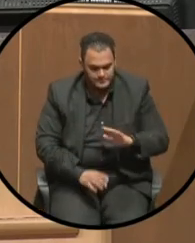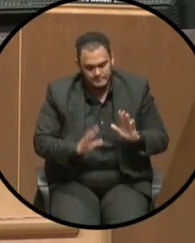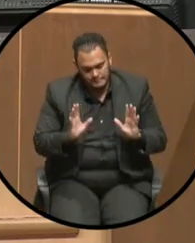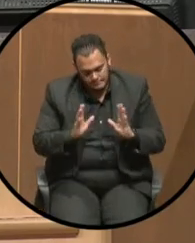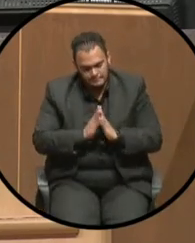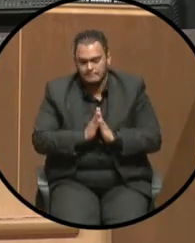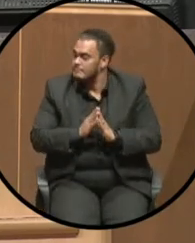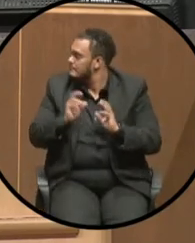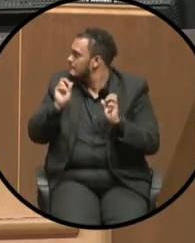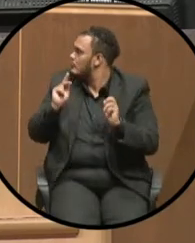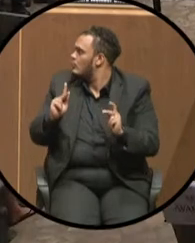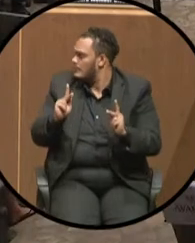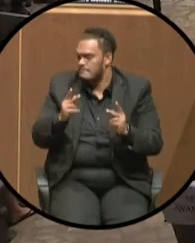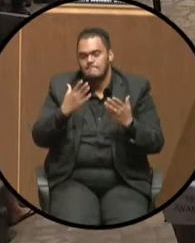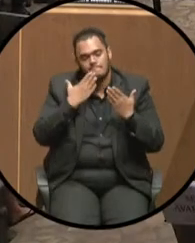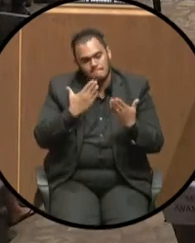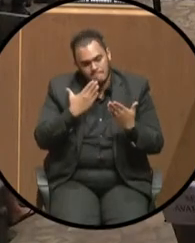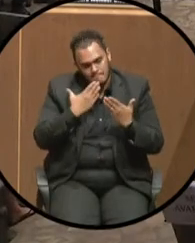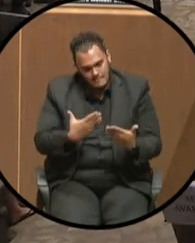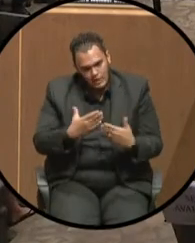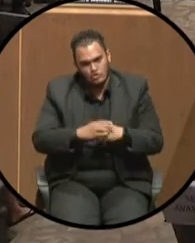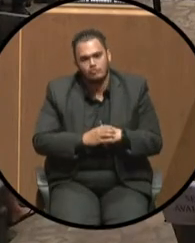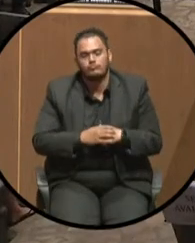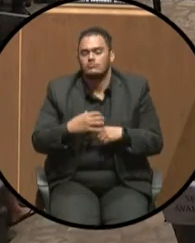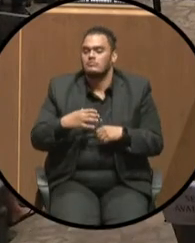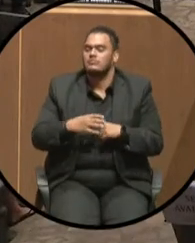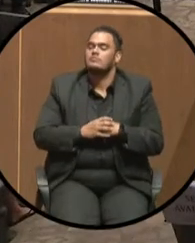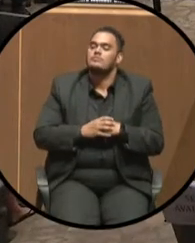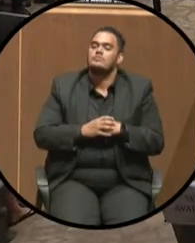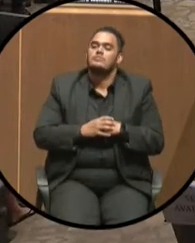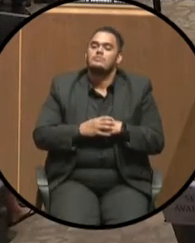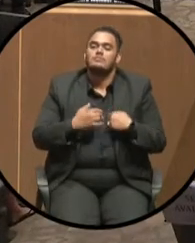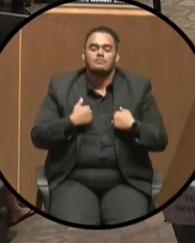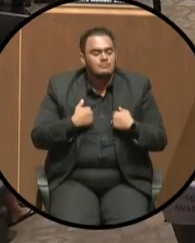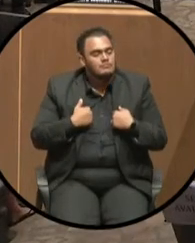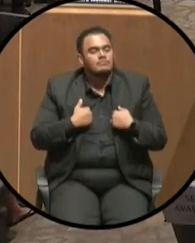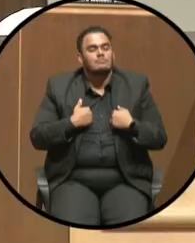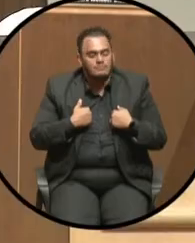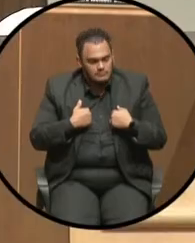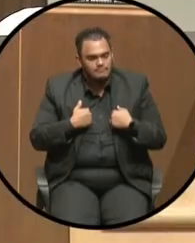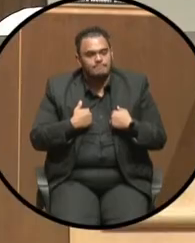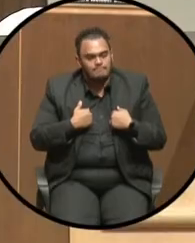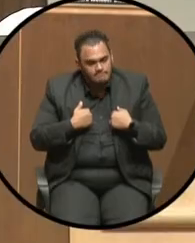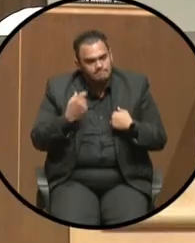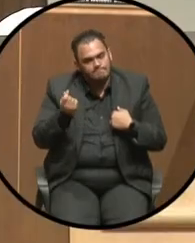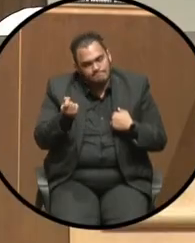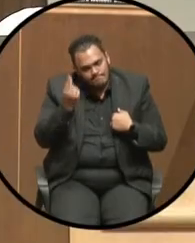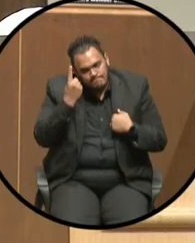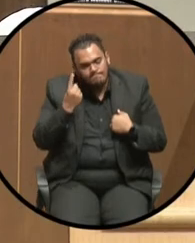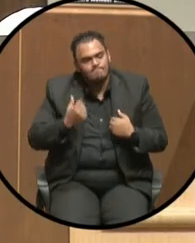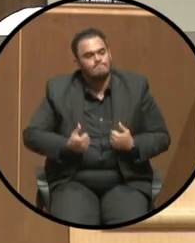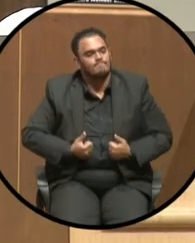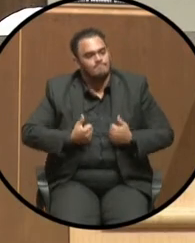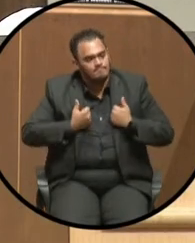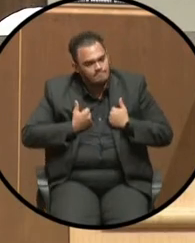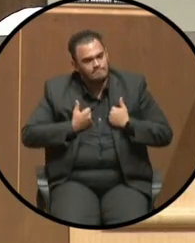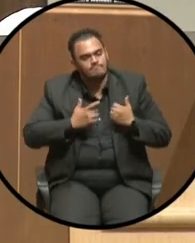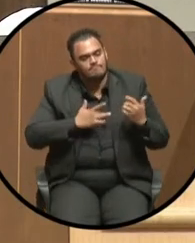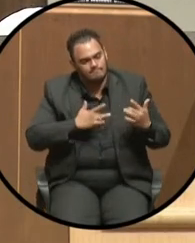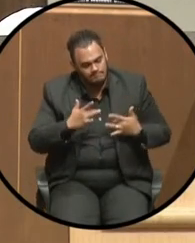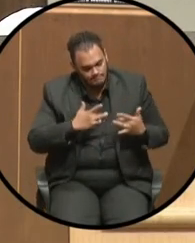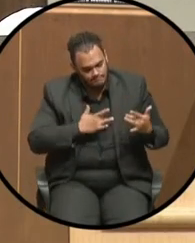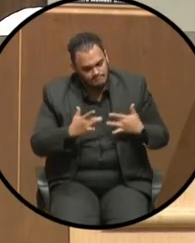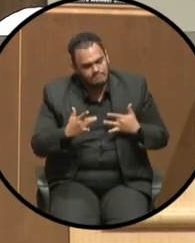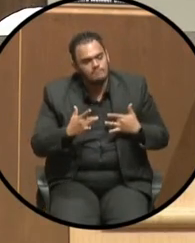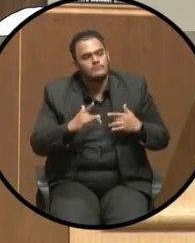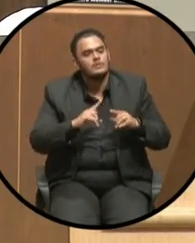Okay, thank you, Chairman Jacobs. I understand about the addresses and so forth, but because we